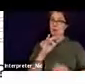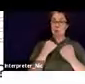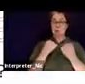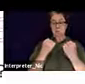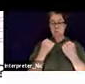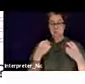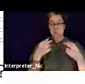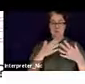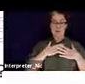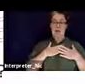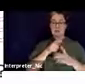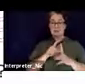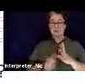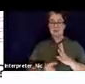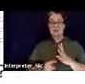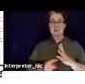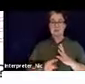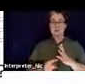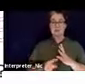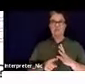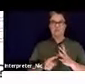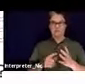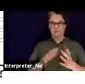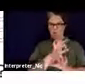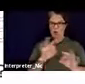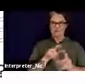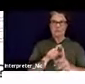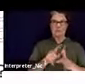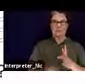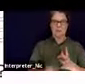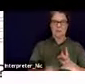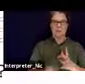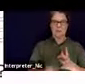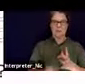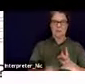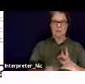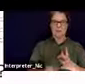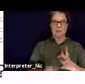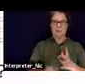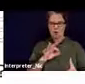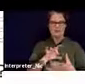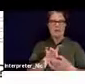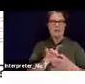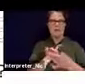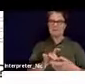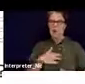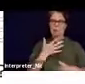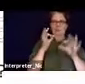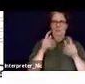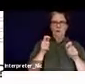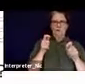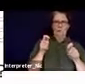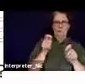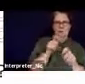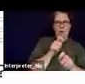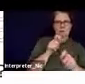relate to that. Equally, they may not require any adjustments. If I don't need you to do anything for me, why am I going to fear discrimination or